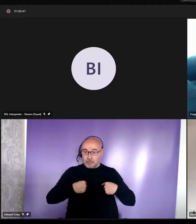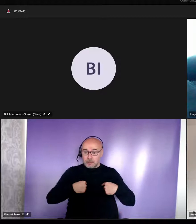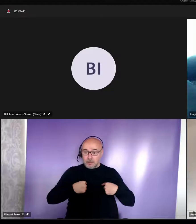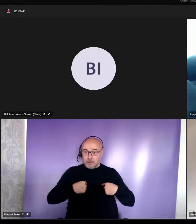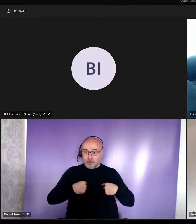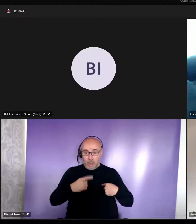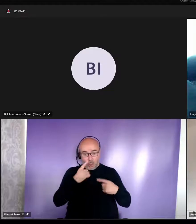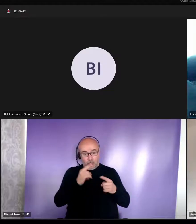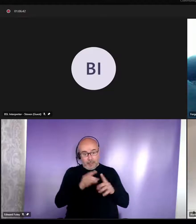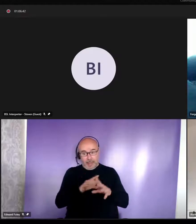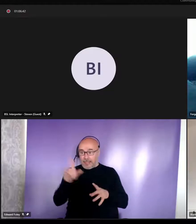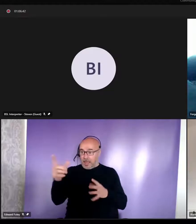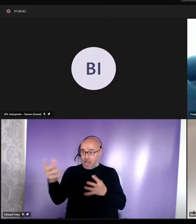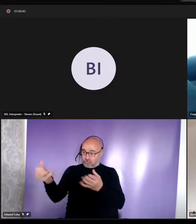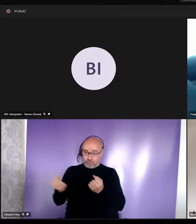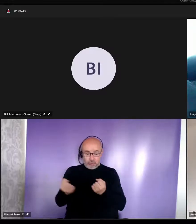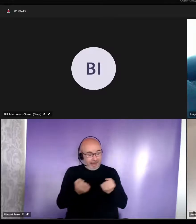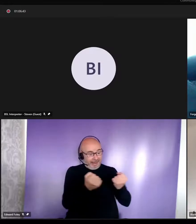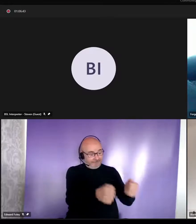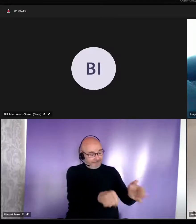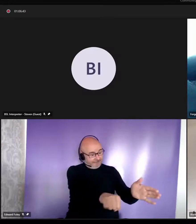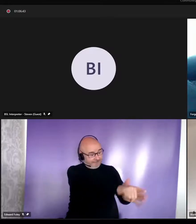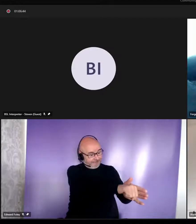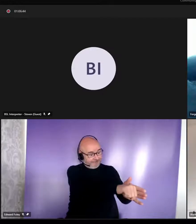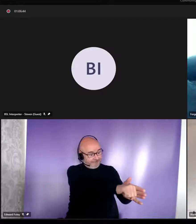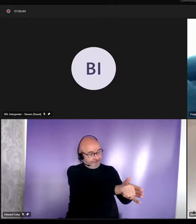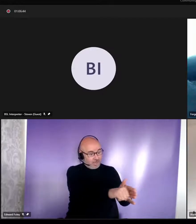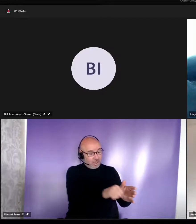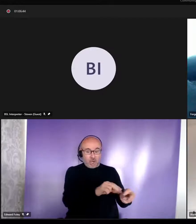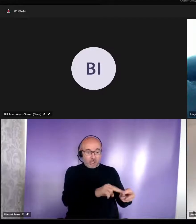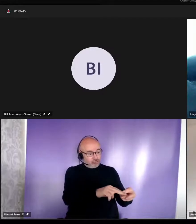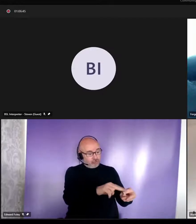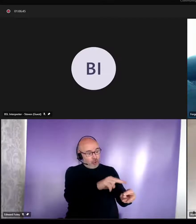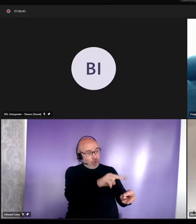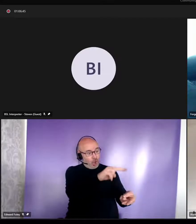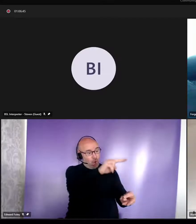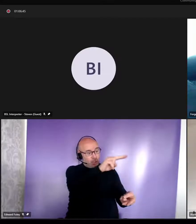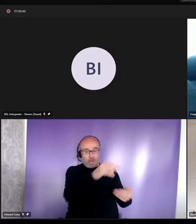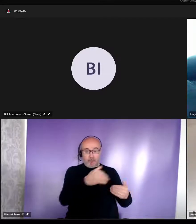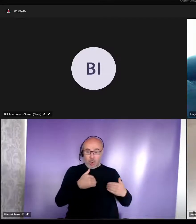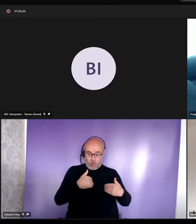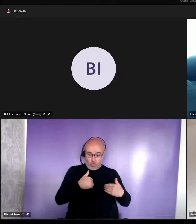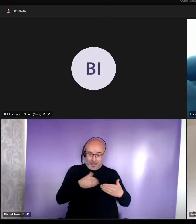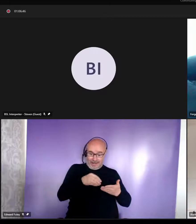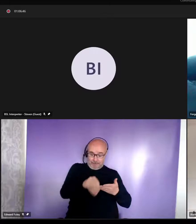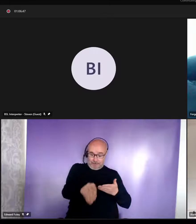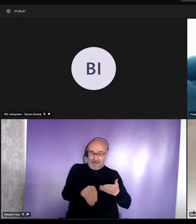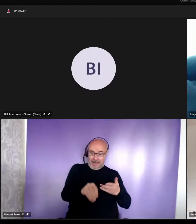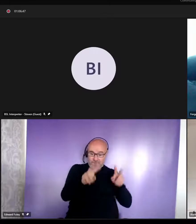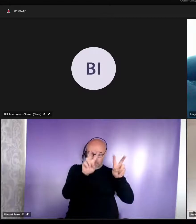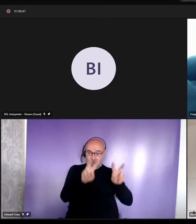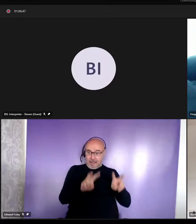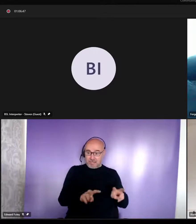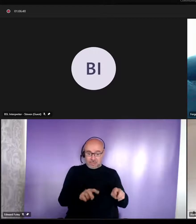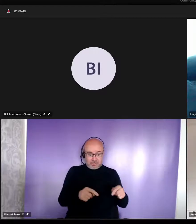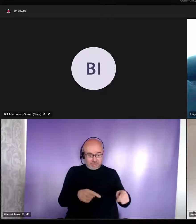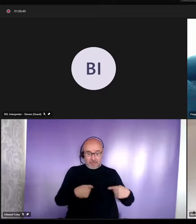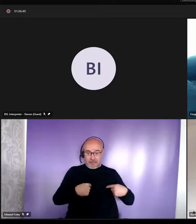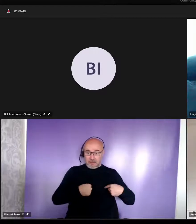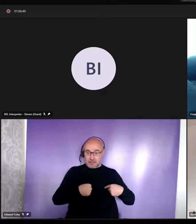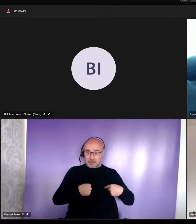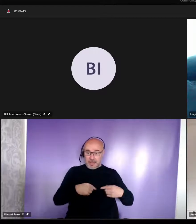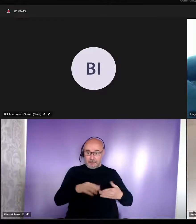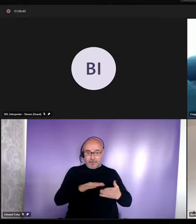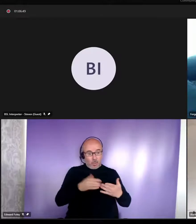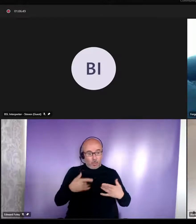and plug in, and South Lanarkshire, I presume, are paying for the electricity. So we're providing free fuel